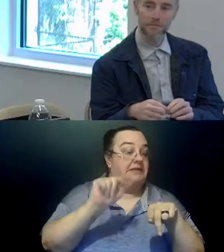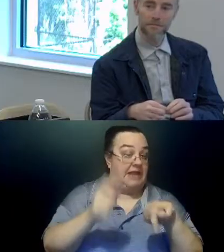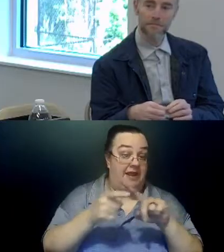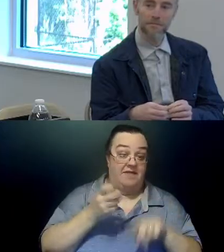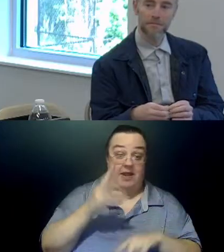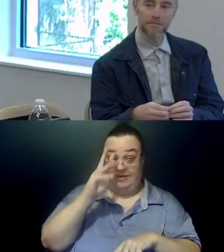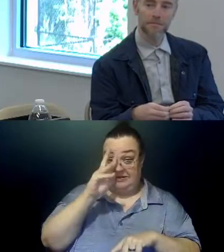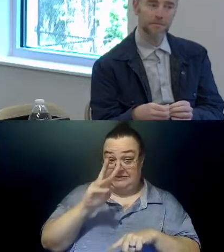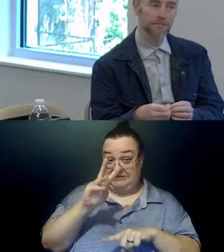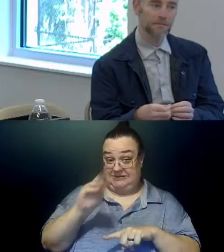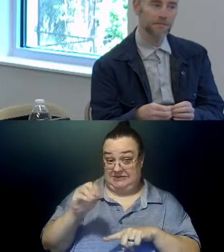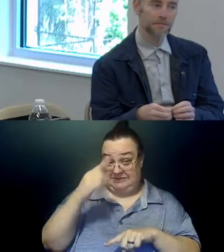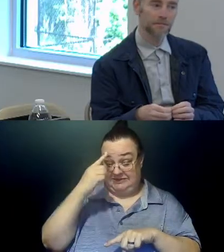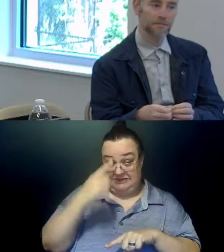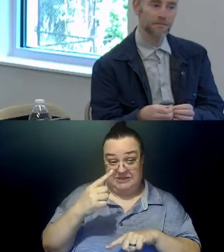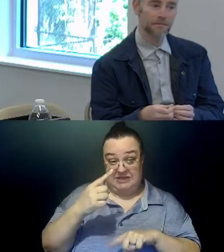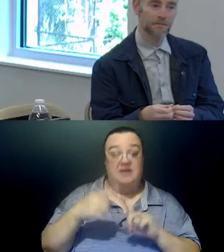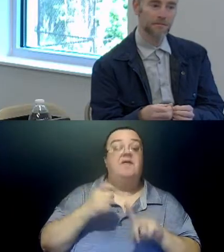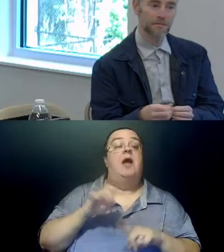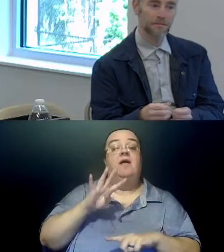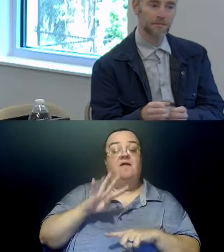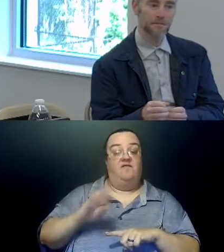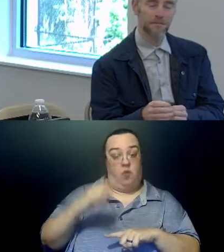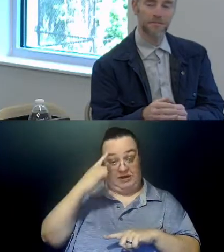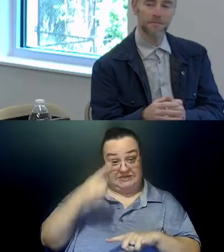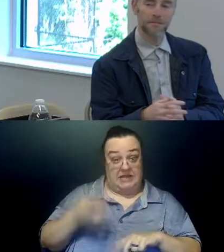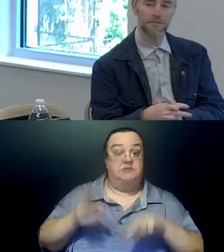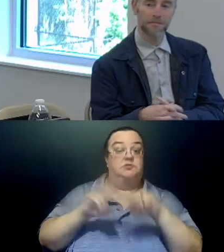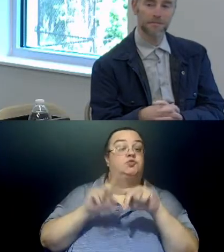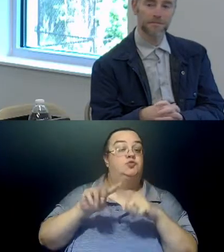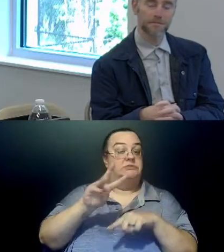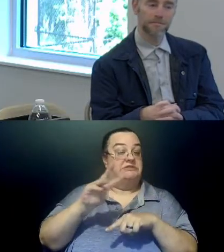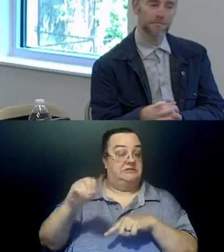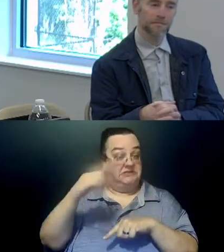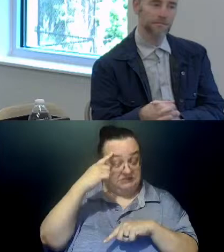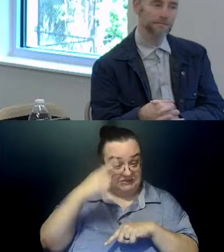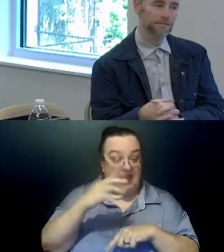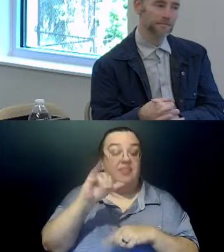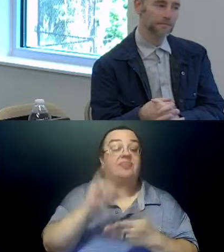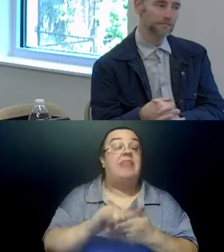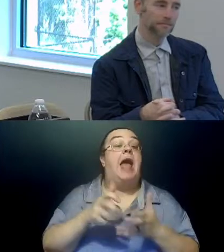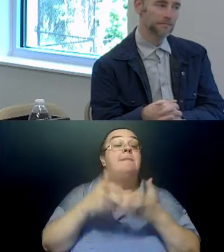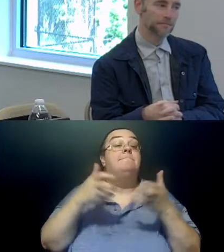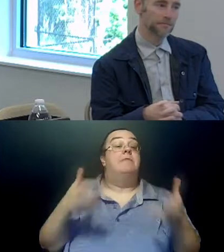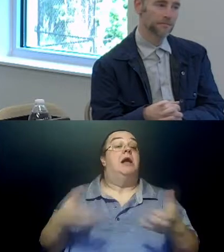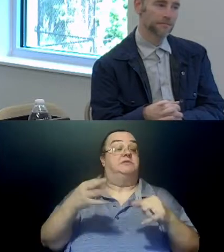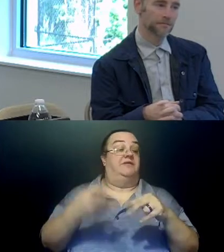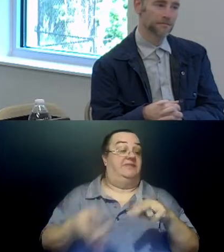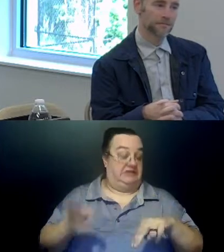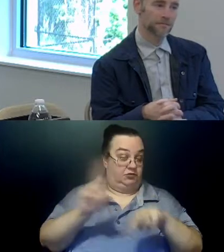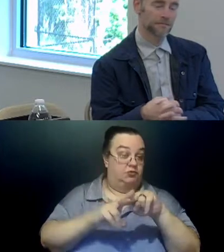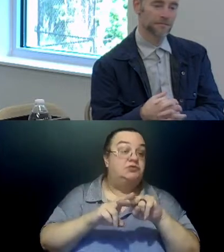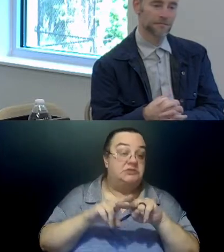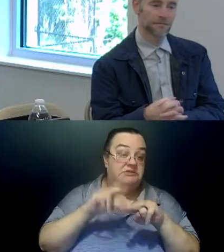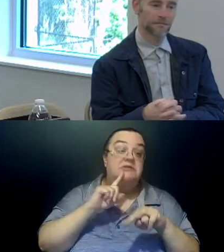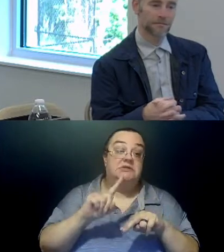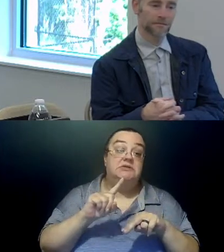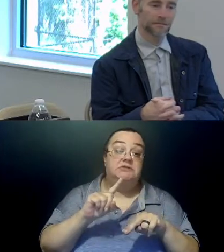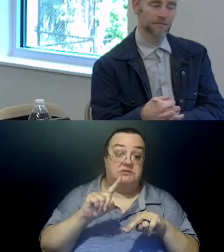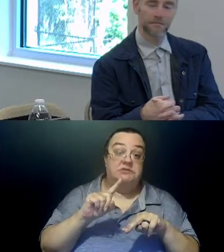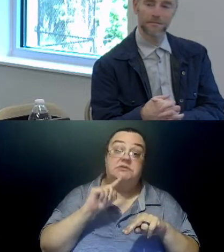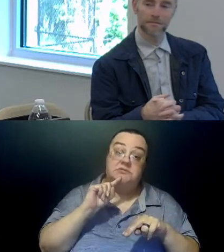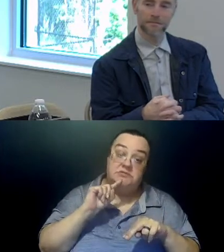cents, from 40 cents to 60 cents. And that amount of increase is of extraordinary